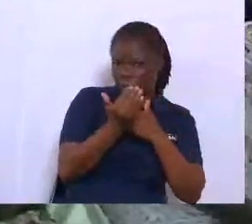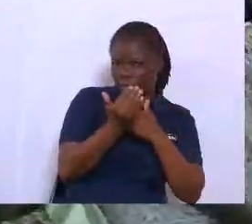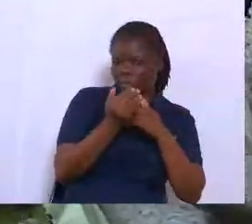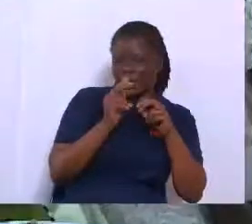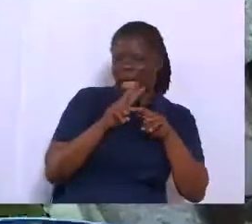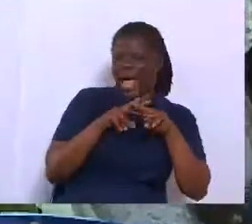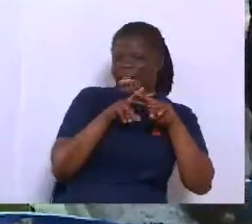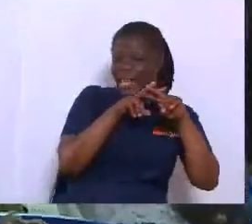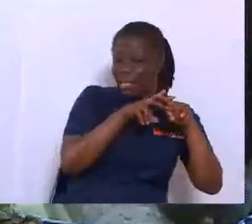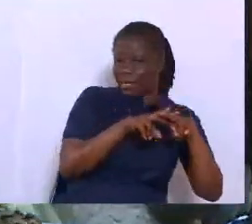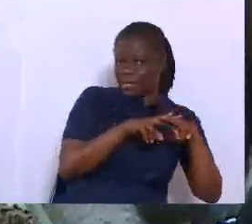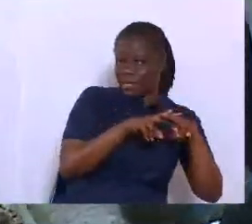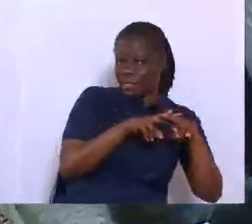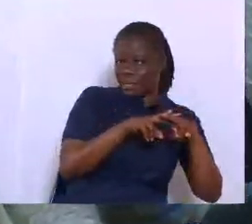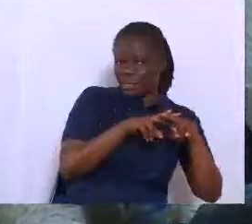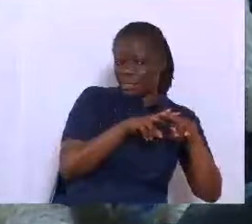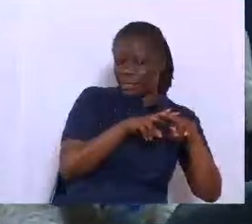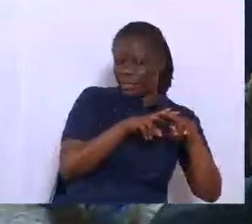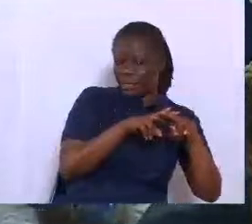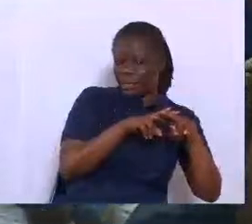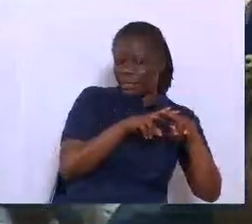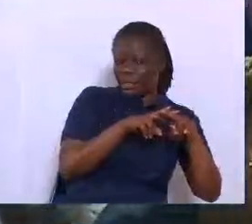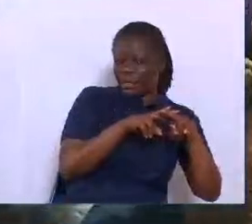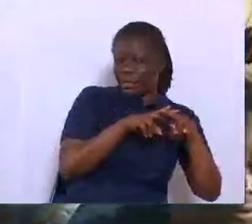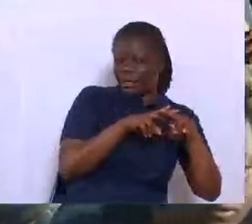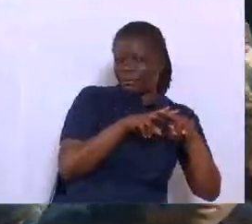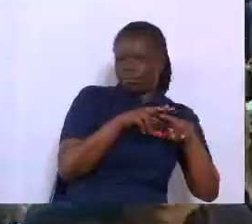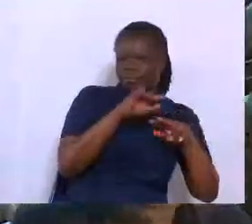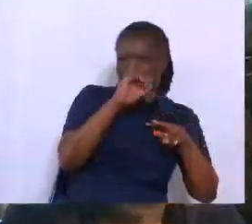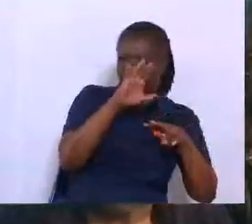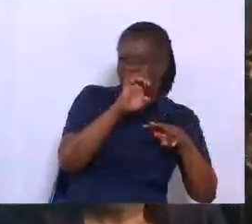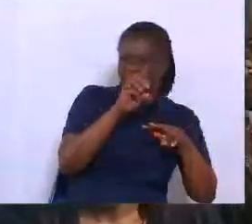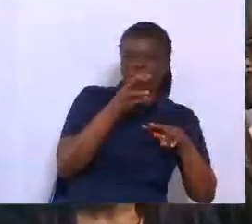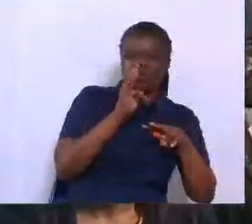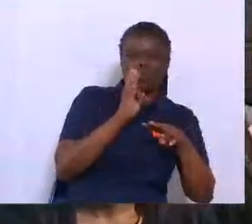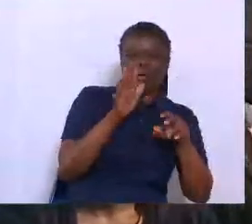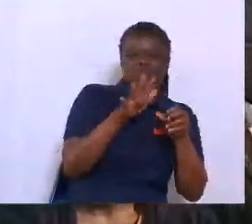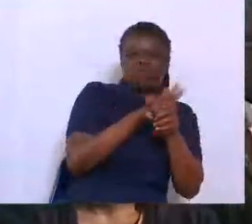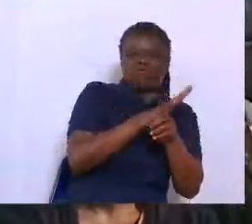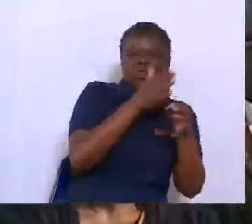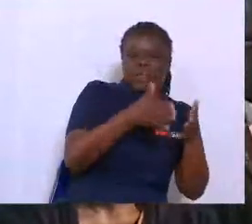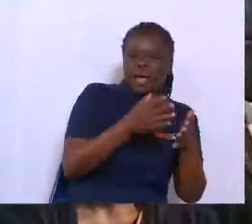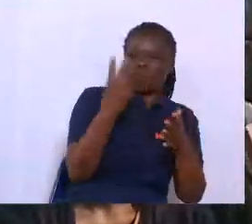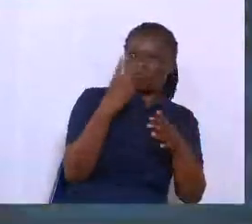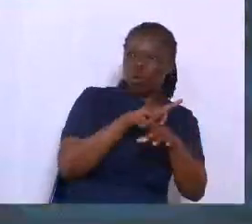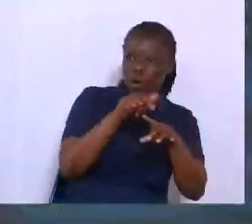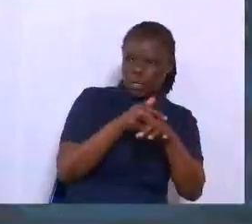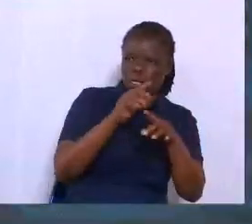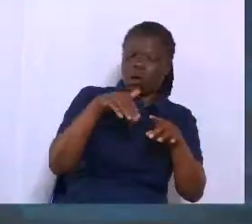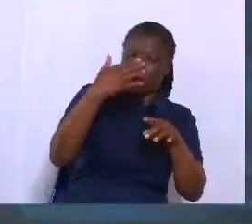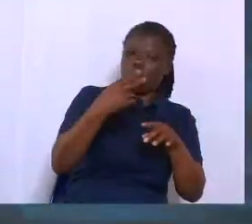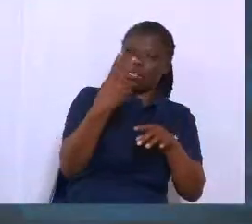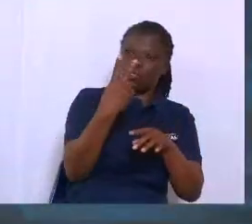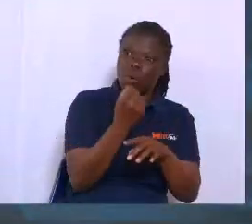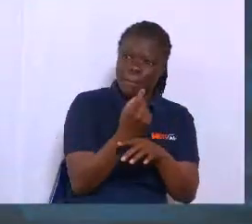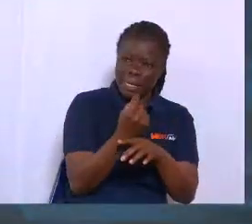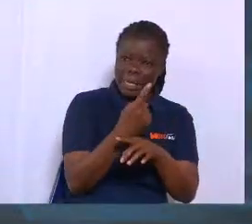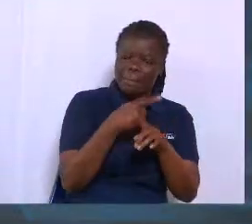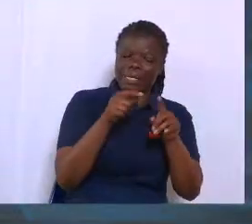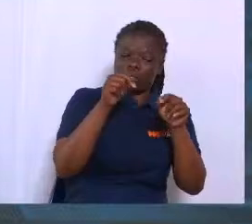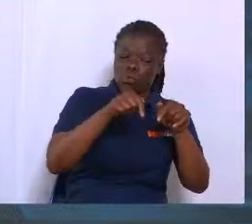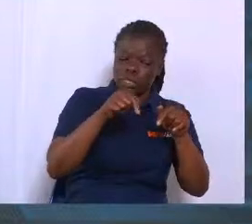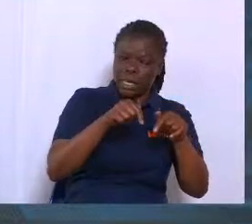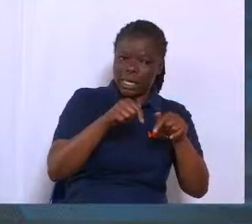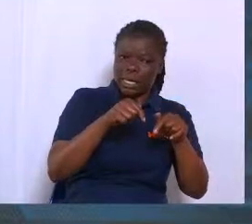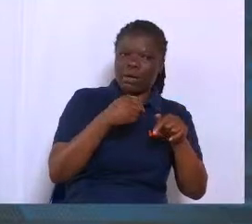sat in a tub of ice water for 2 hours because I thought that